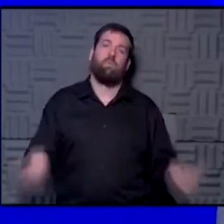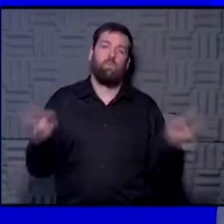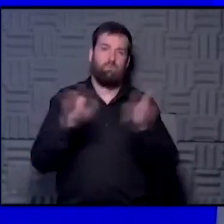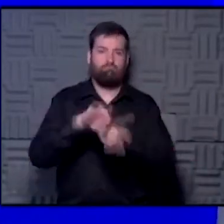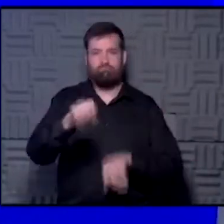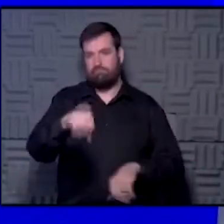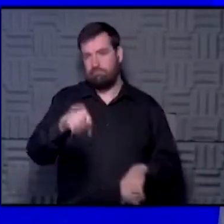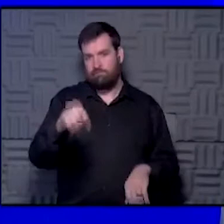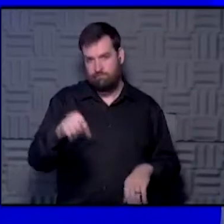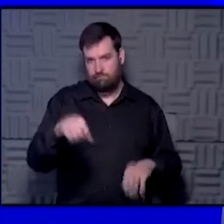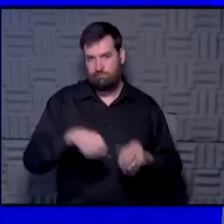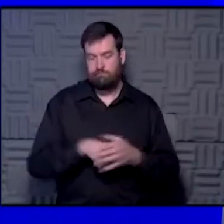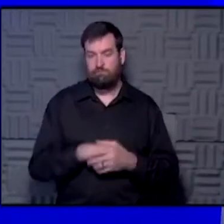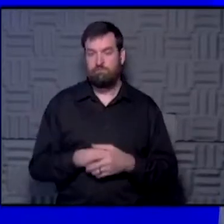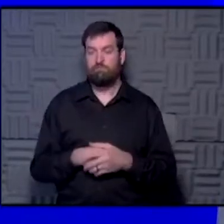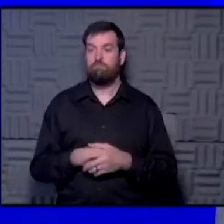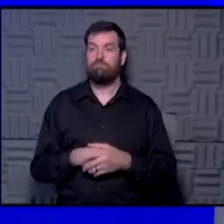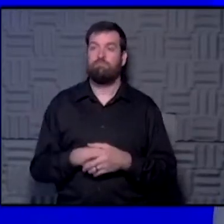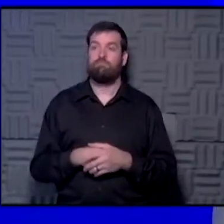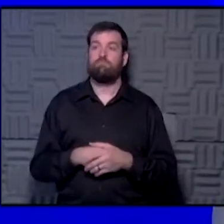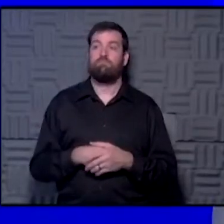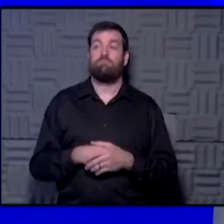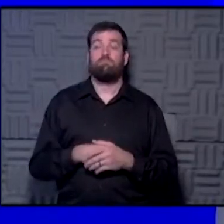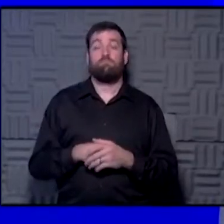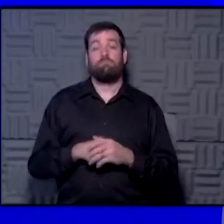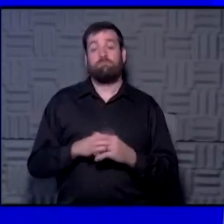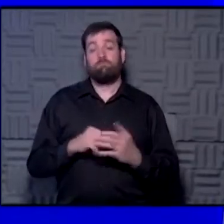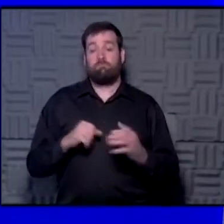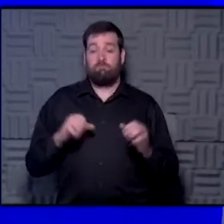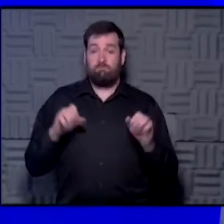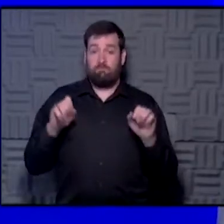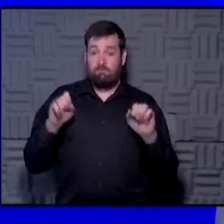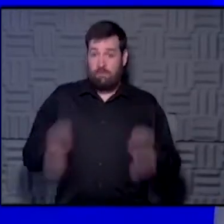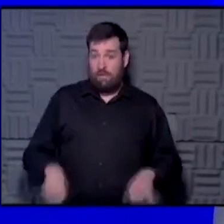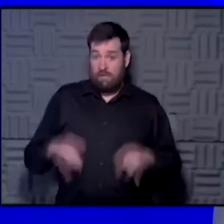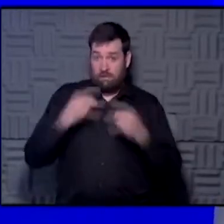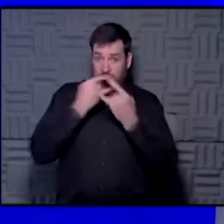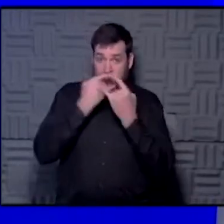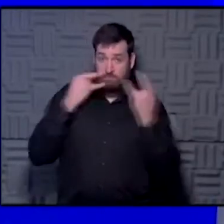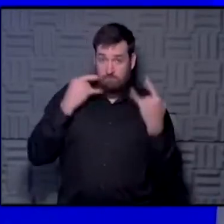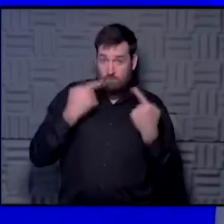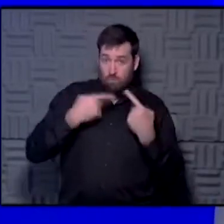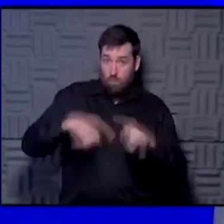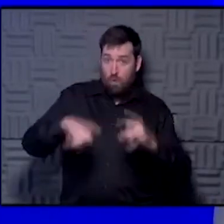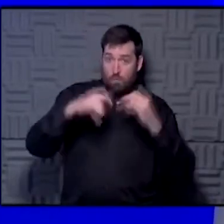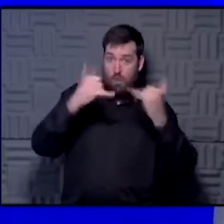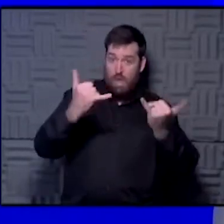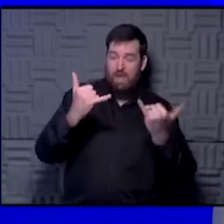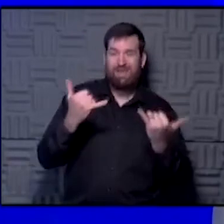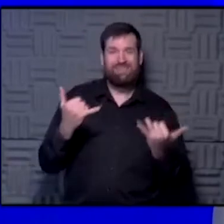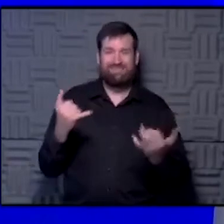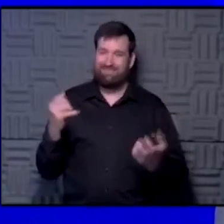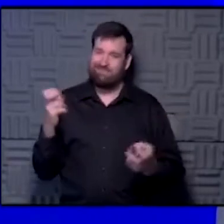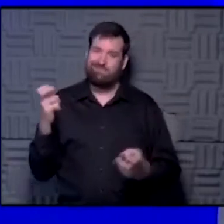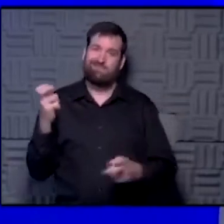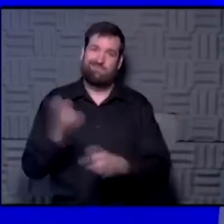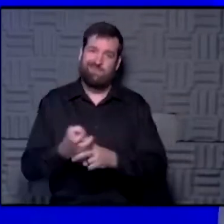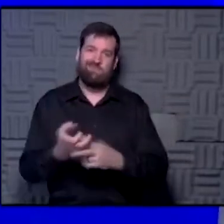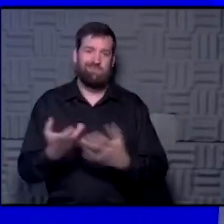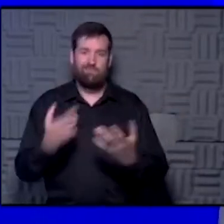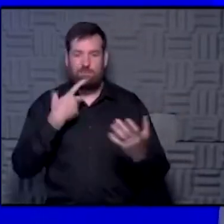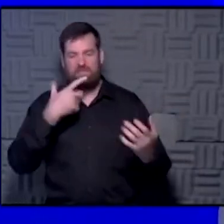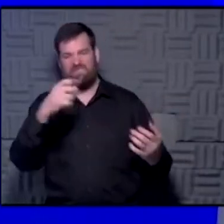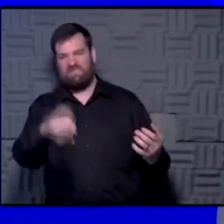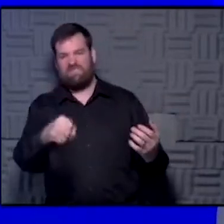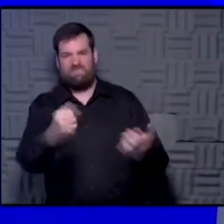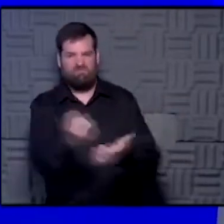important to do that. At that time, you know, can you wear a mask when you're playing? We've always found it hard to endorse that just because